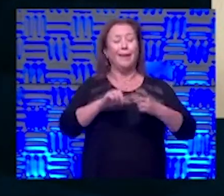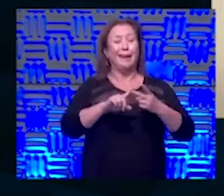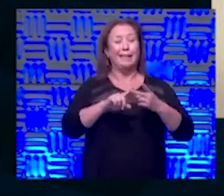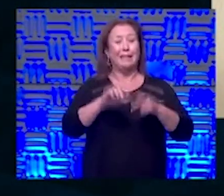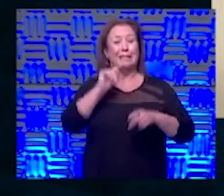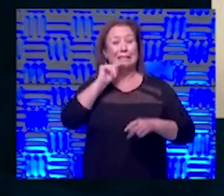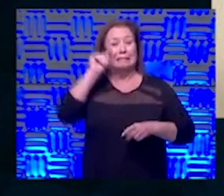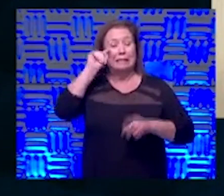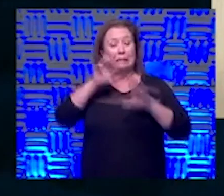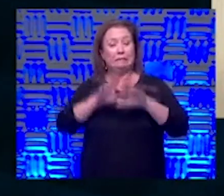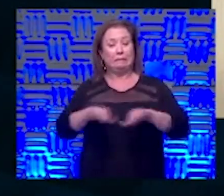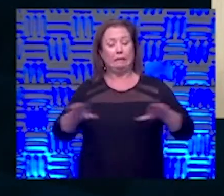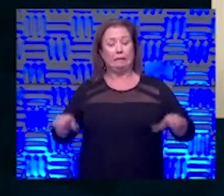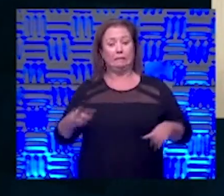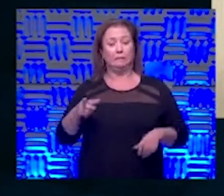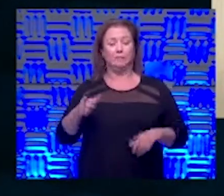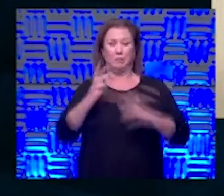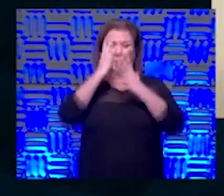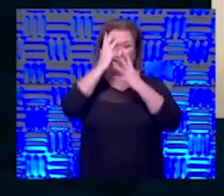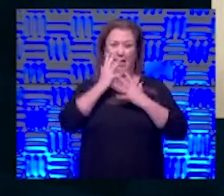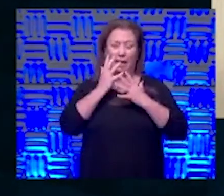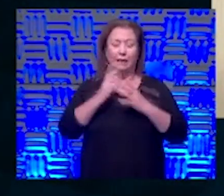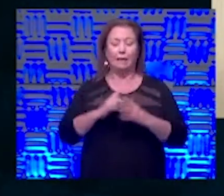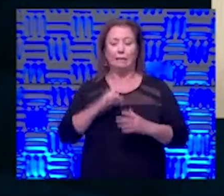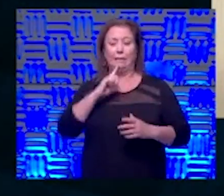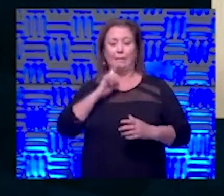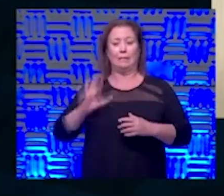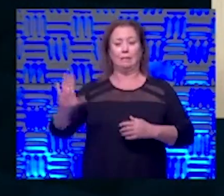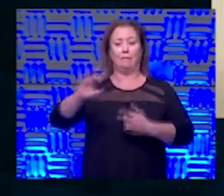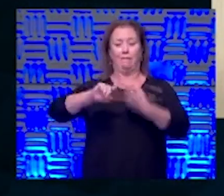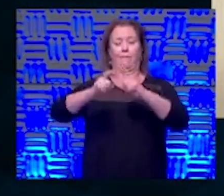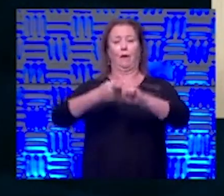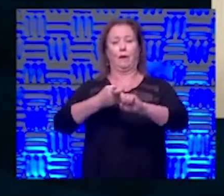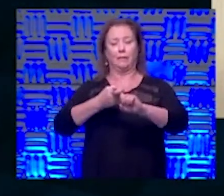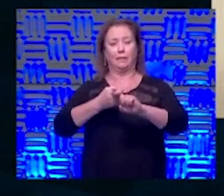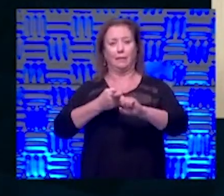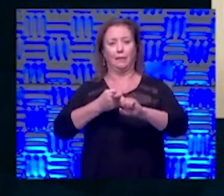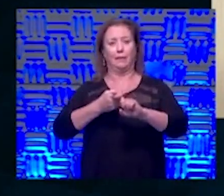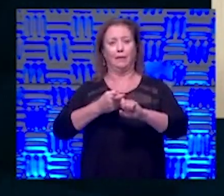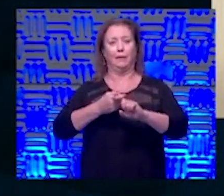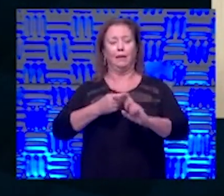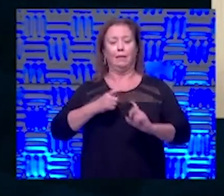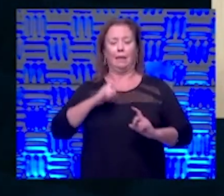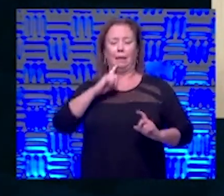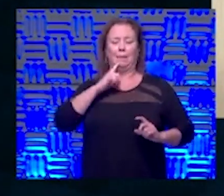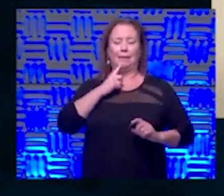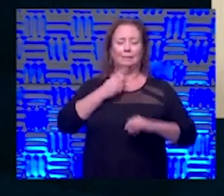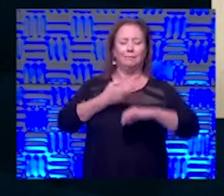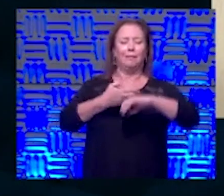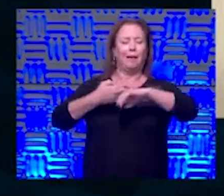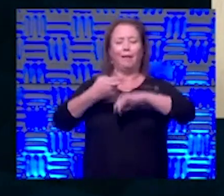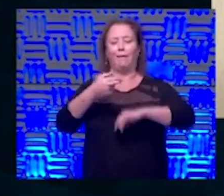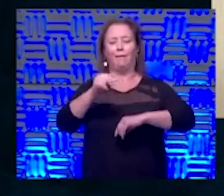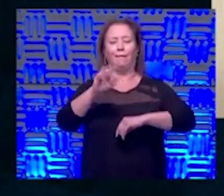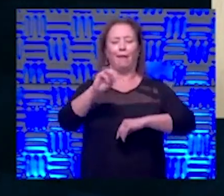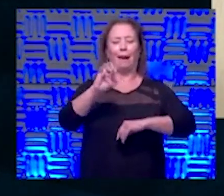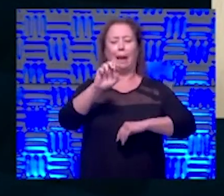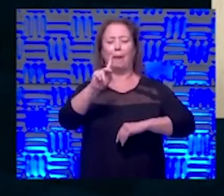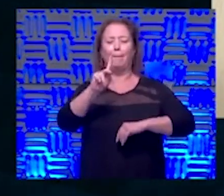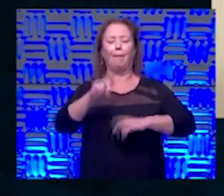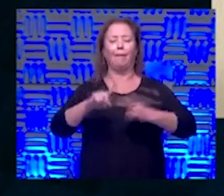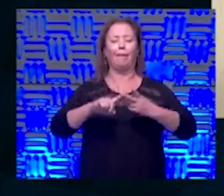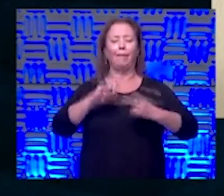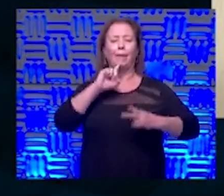population, they are sad. They miss their friends. They miss laying on the hammock with their friends. They miss going on bike rides. They